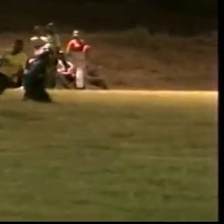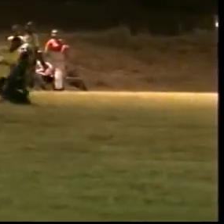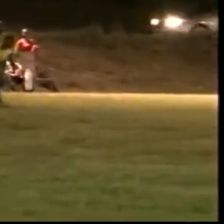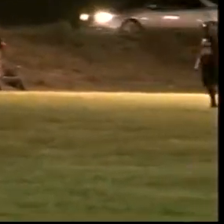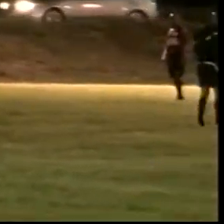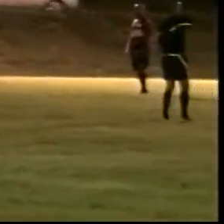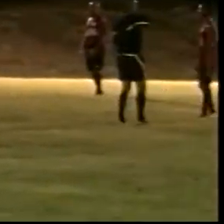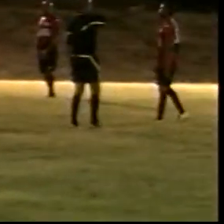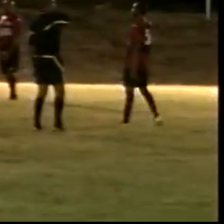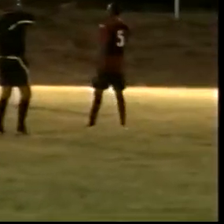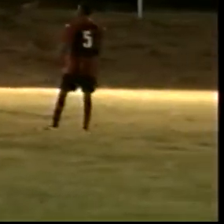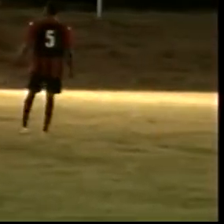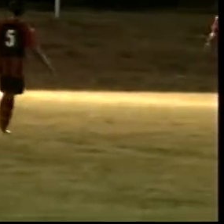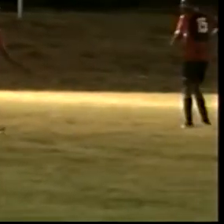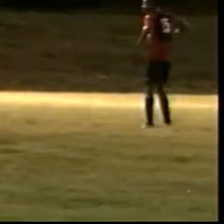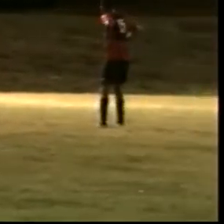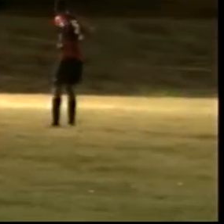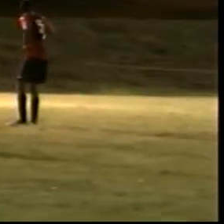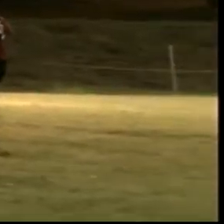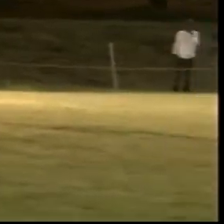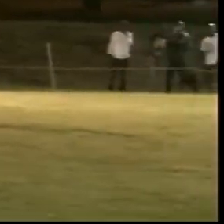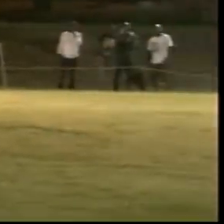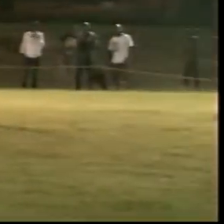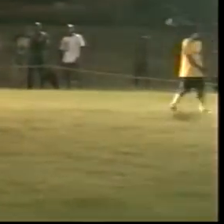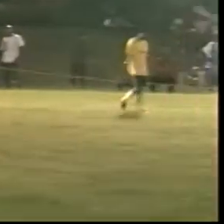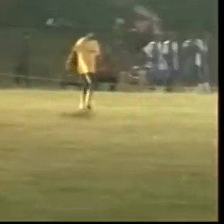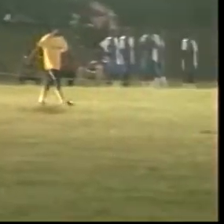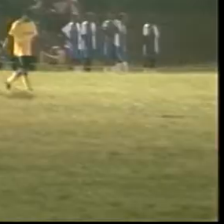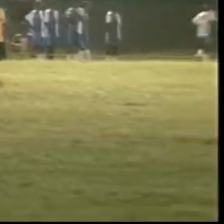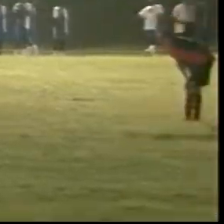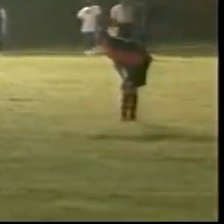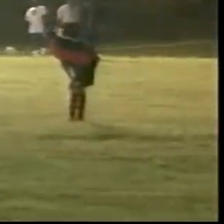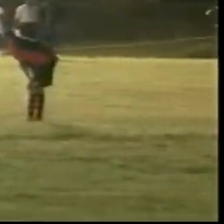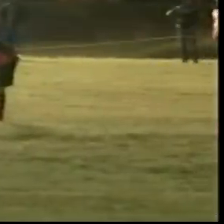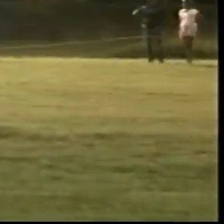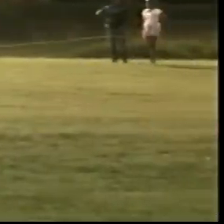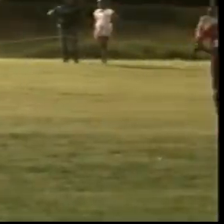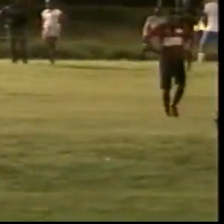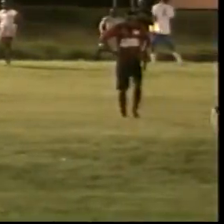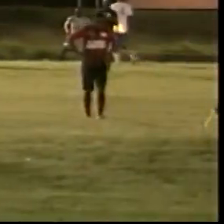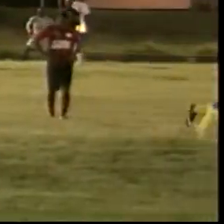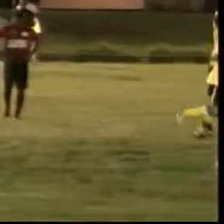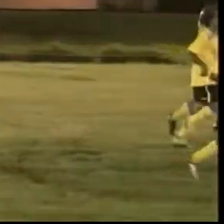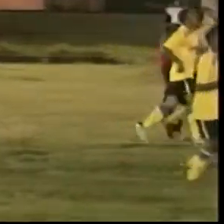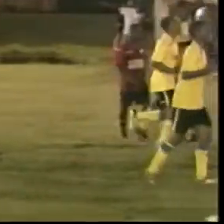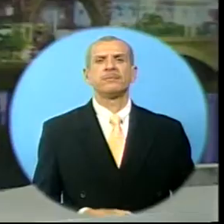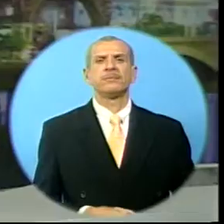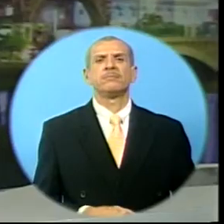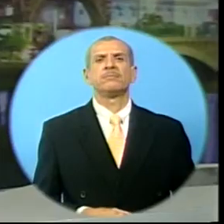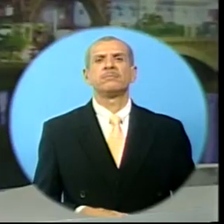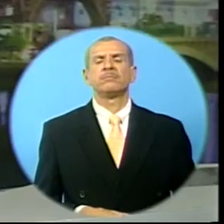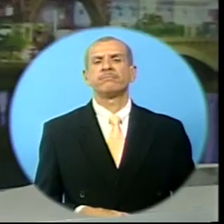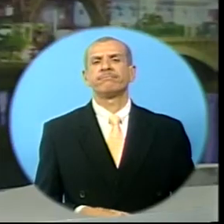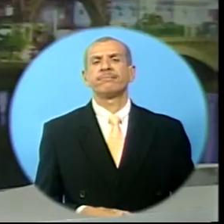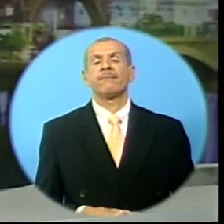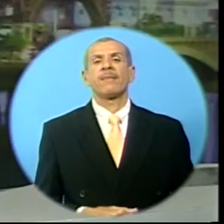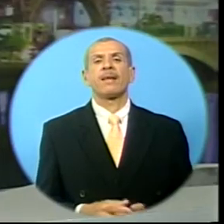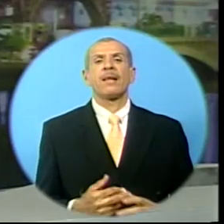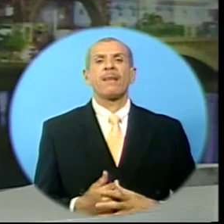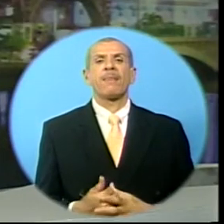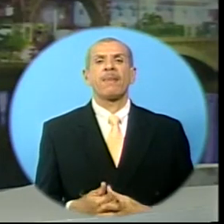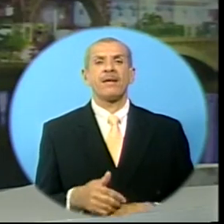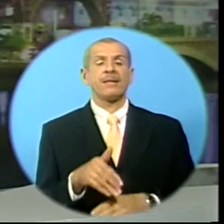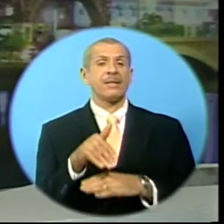just minutes to go. 3-all the final score. Shane Jones, CBC Sports. Well, thanks, Shane.